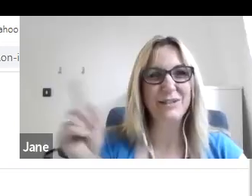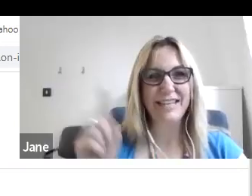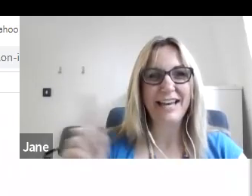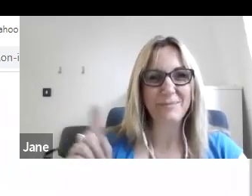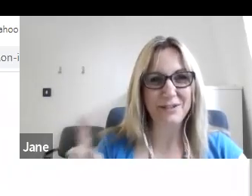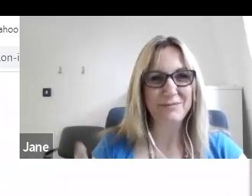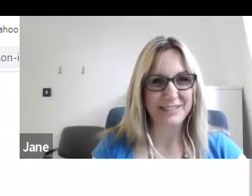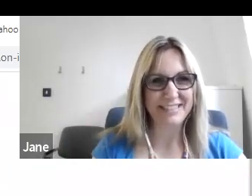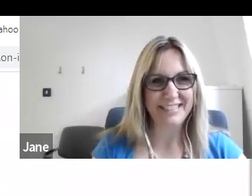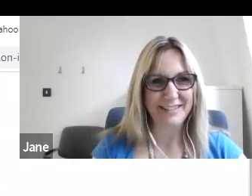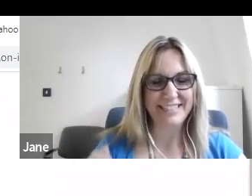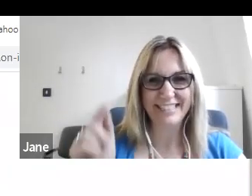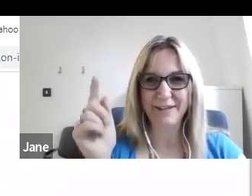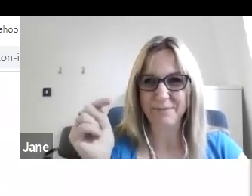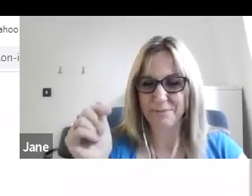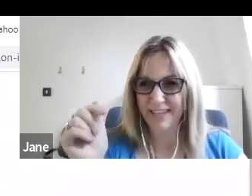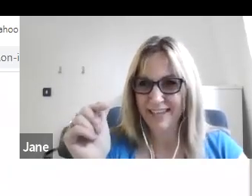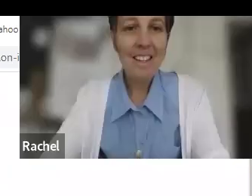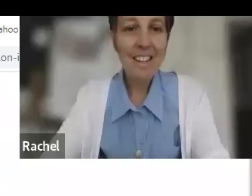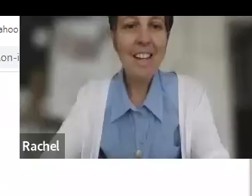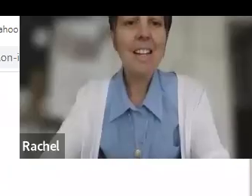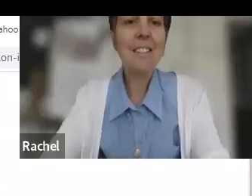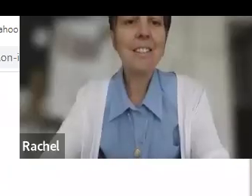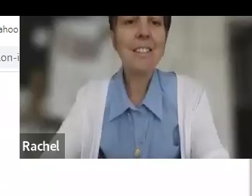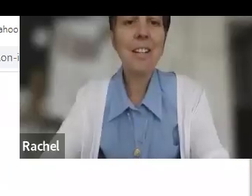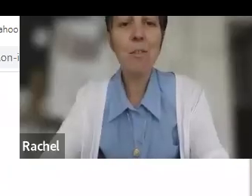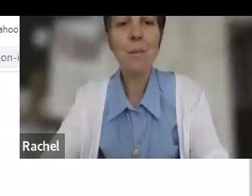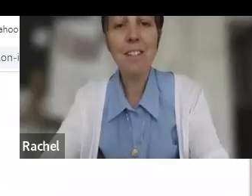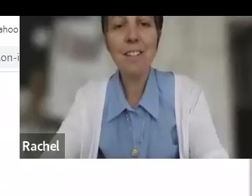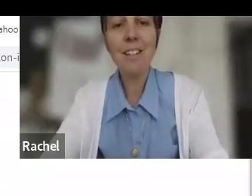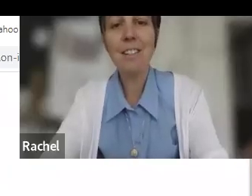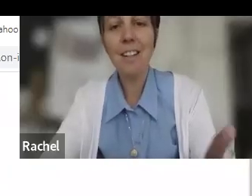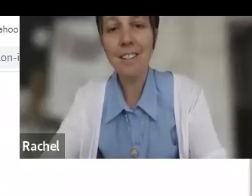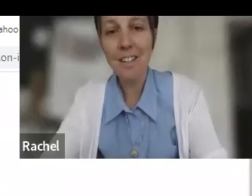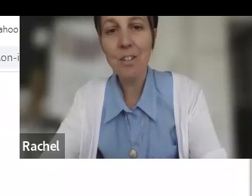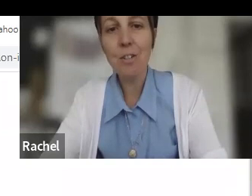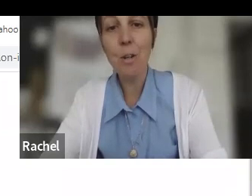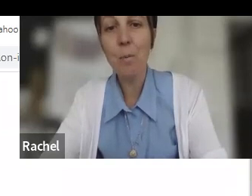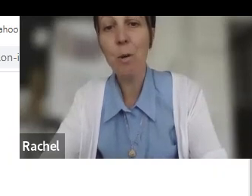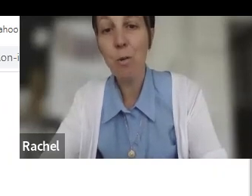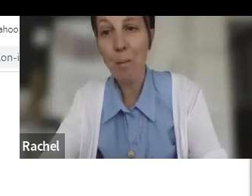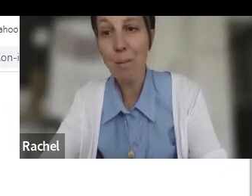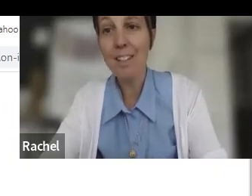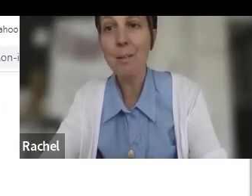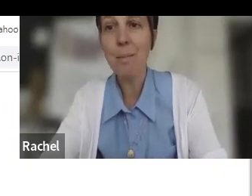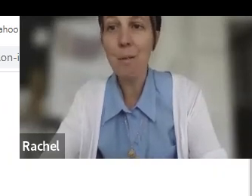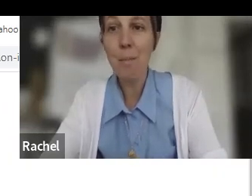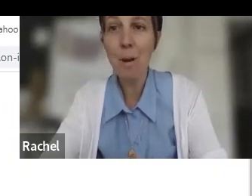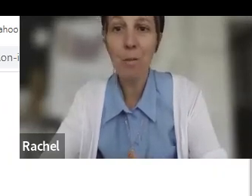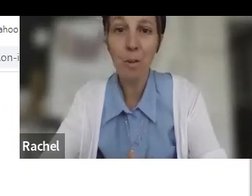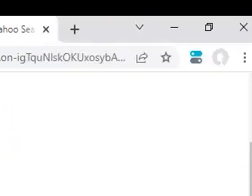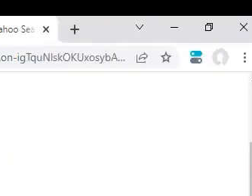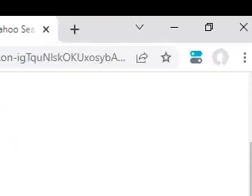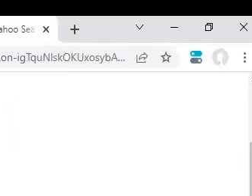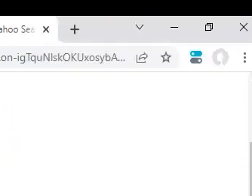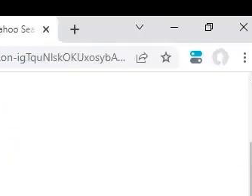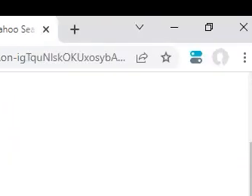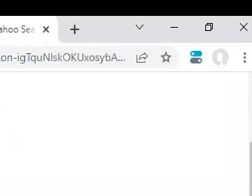It's to do with the eye movement. So it's it's eye movement desensitization reprogramming. It's a bit of a